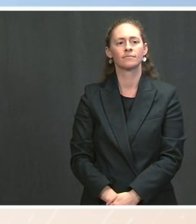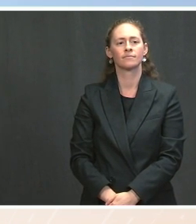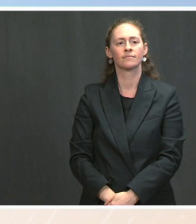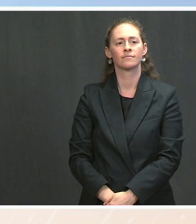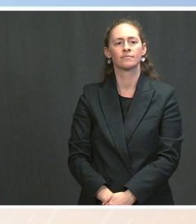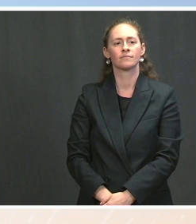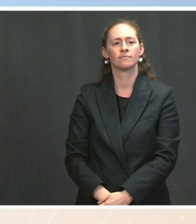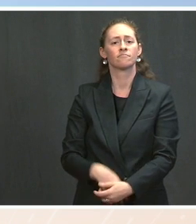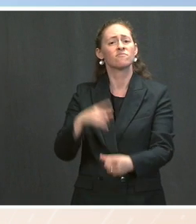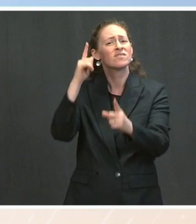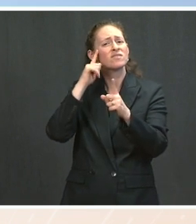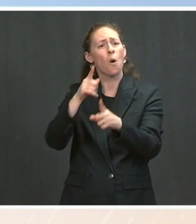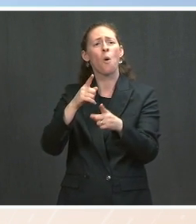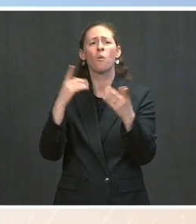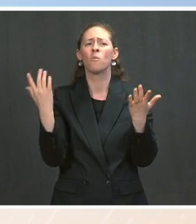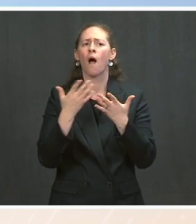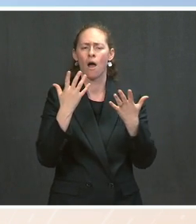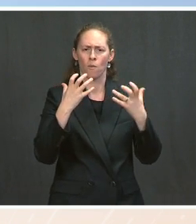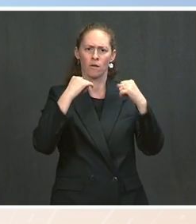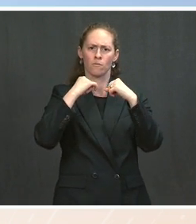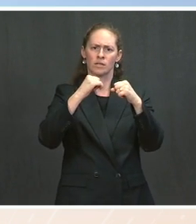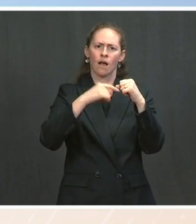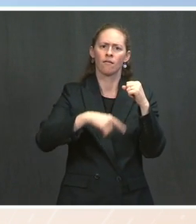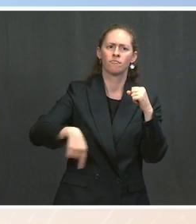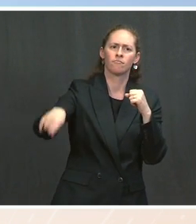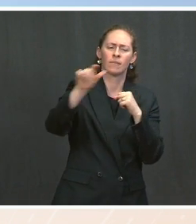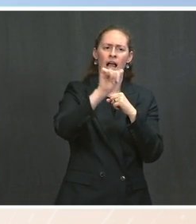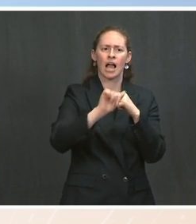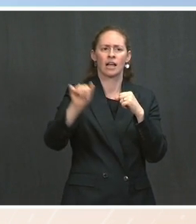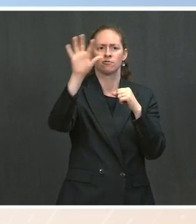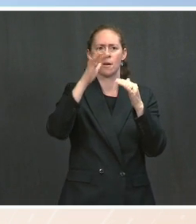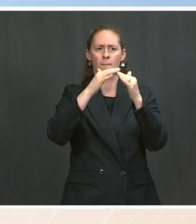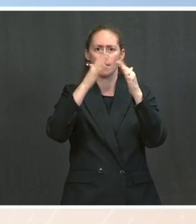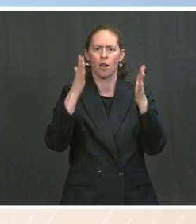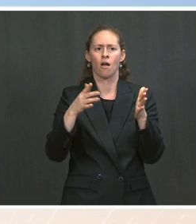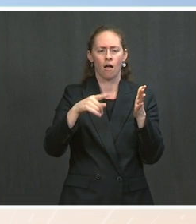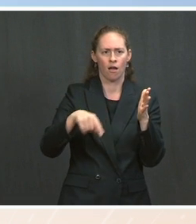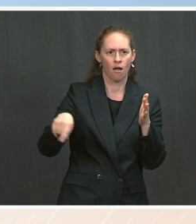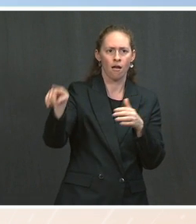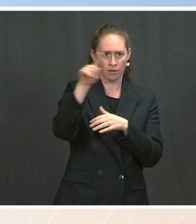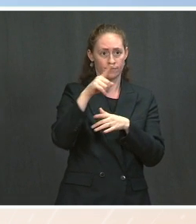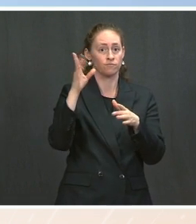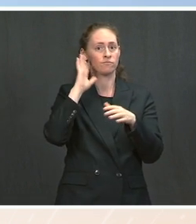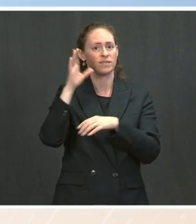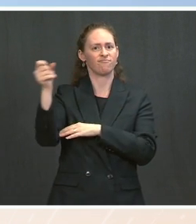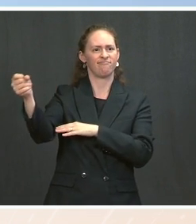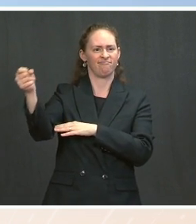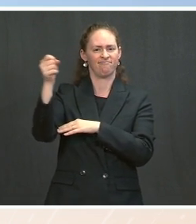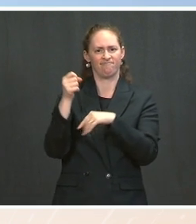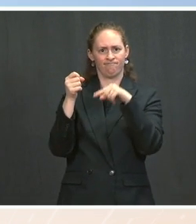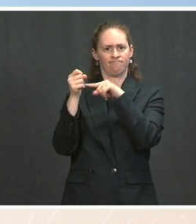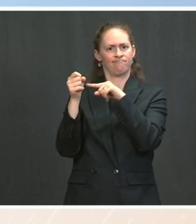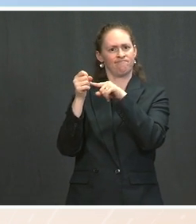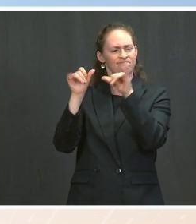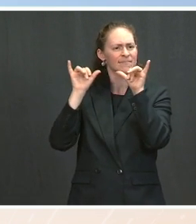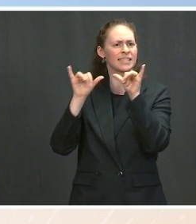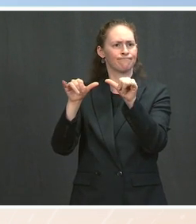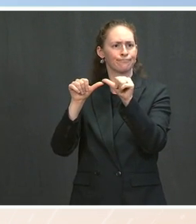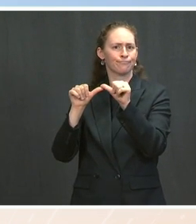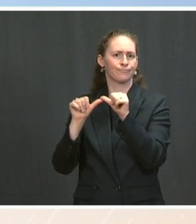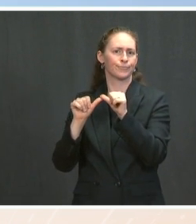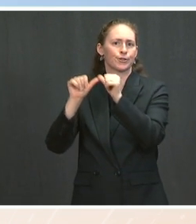The White House also said that the president would appoint a permanent director to lead that initiative. Do we have any announcements, or can we expect an update on an executive